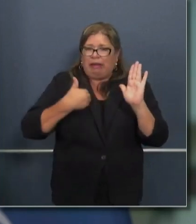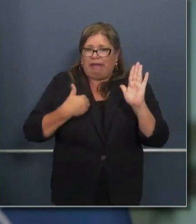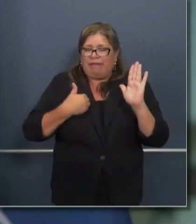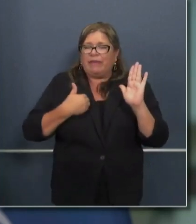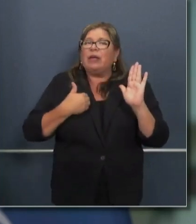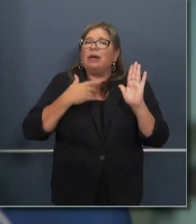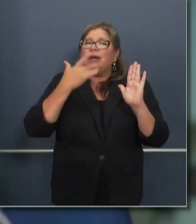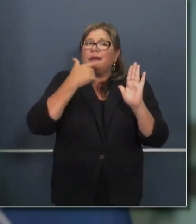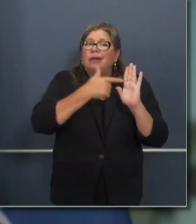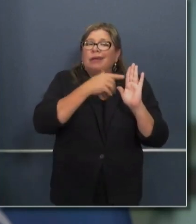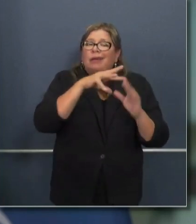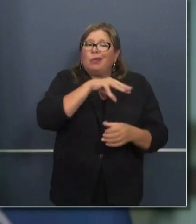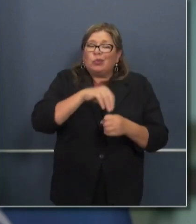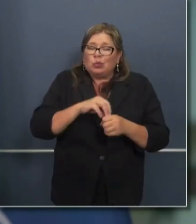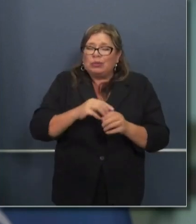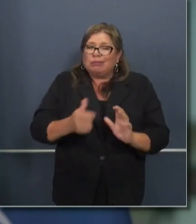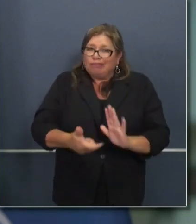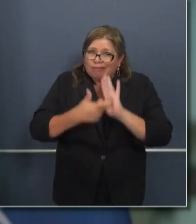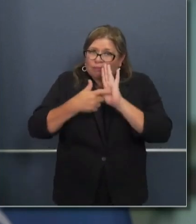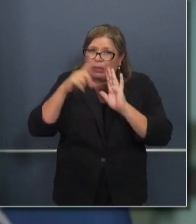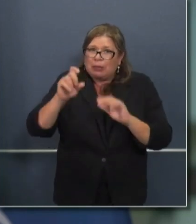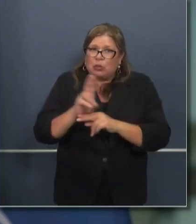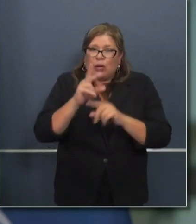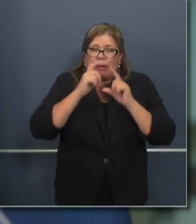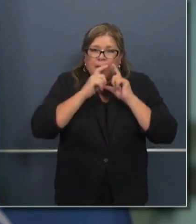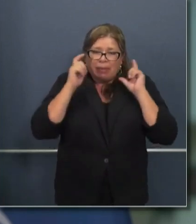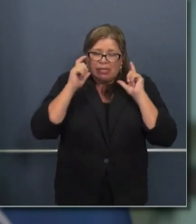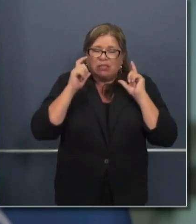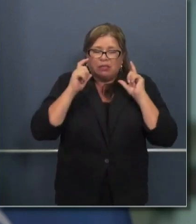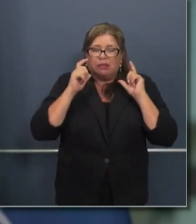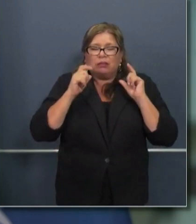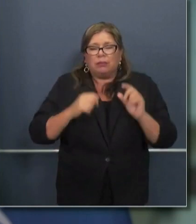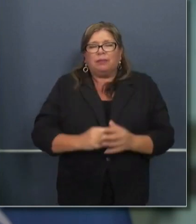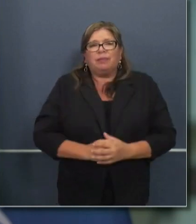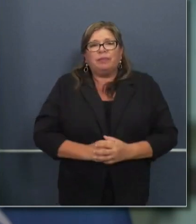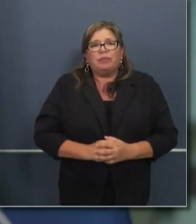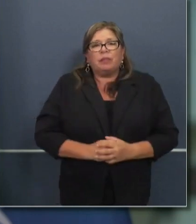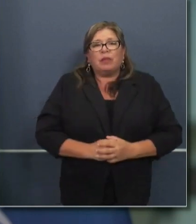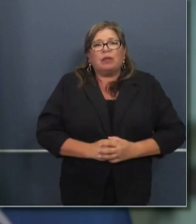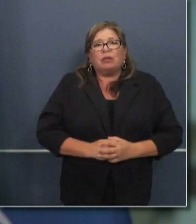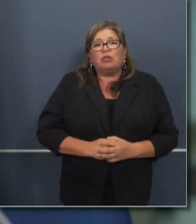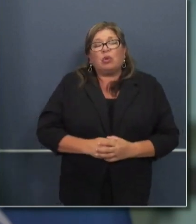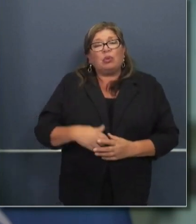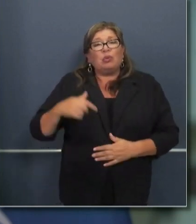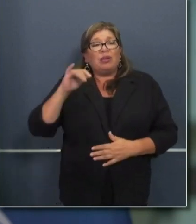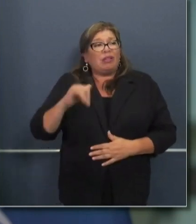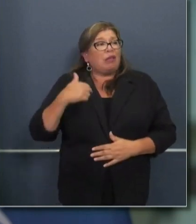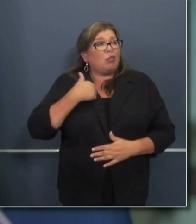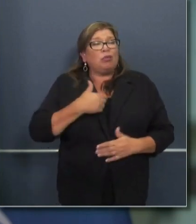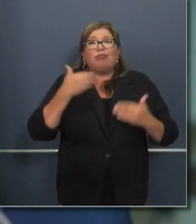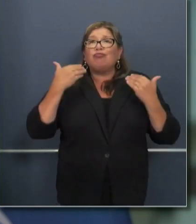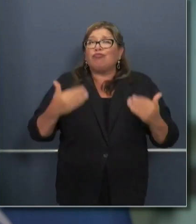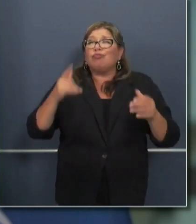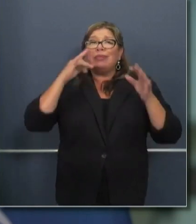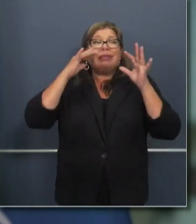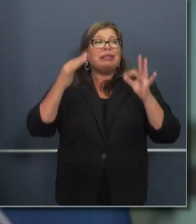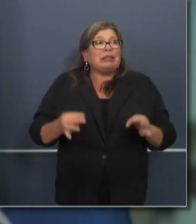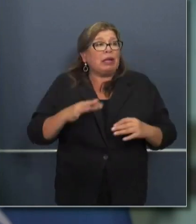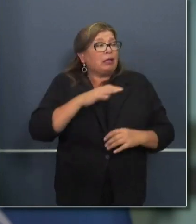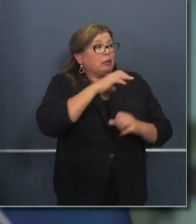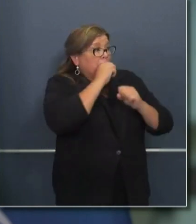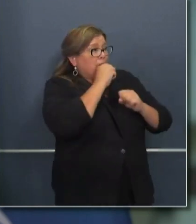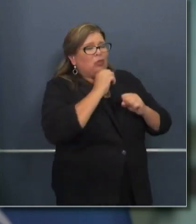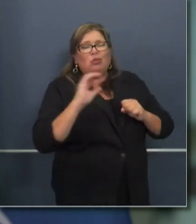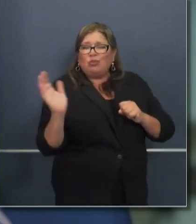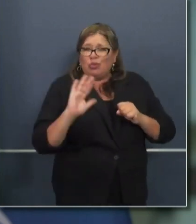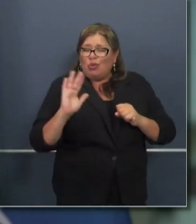on face coverings. So that'll be out very shortly. But this process has been very transparent, and I just hope folks